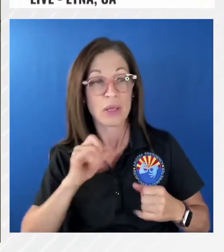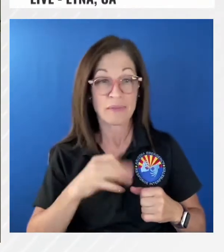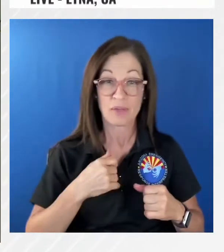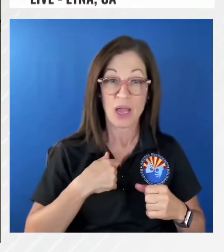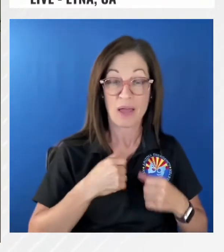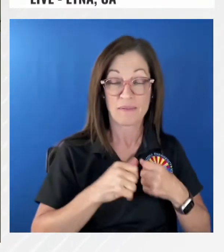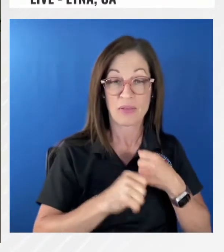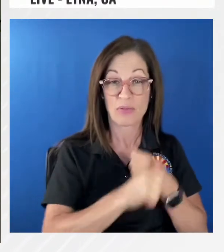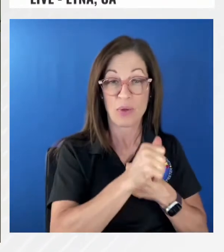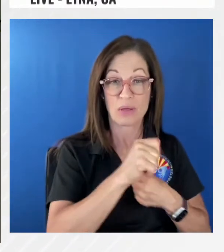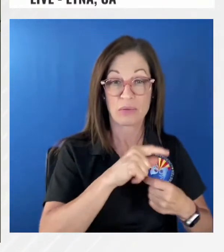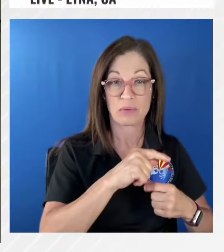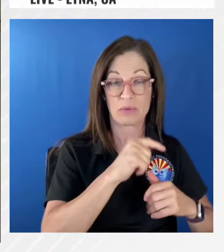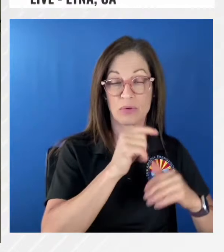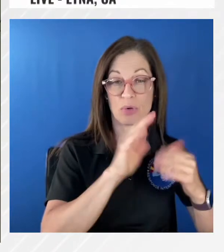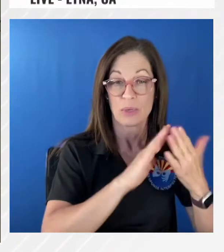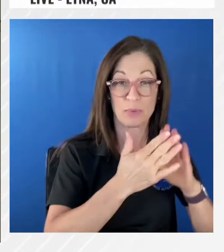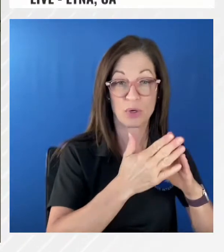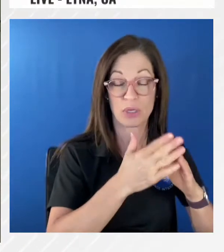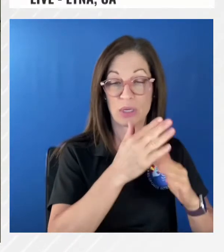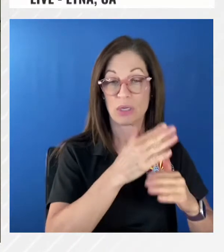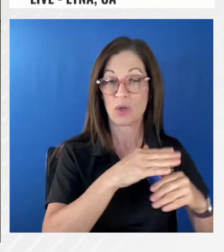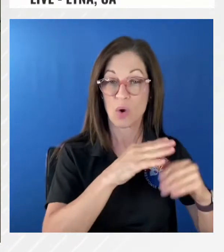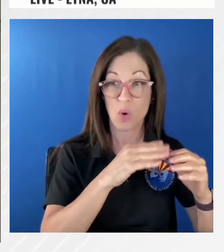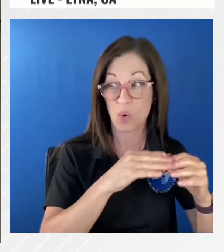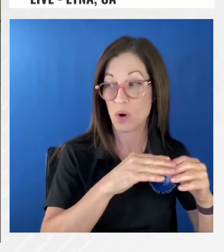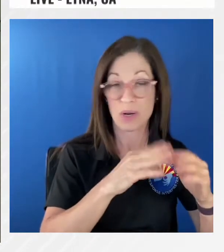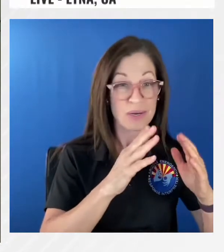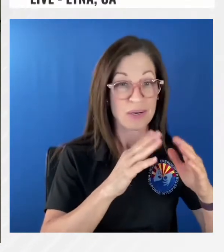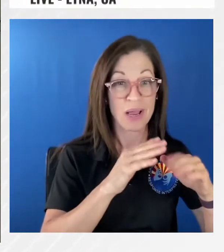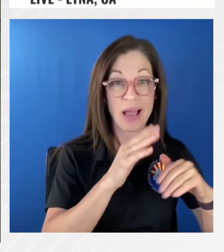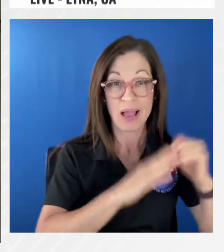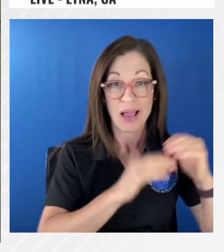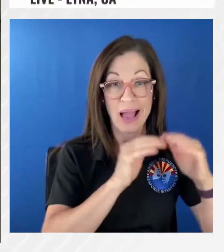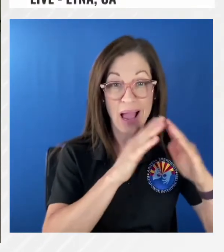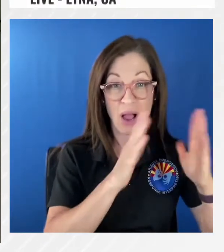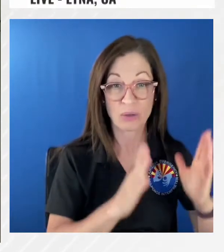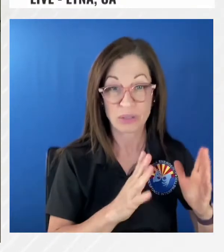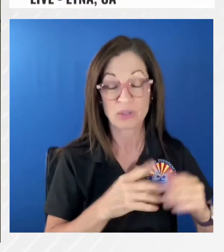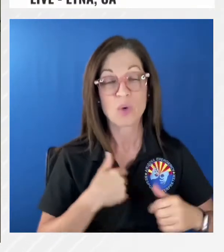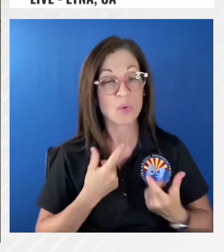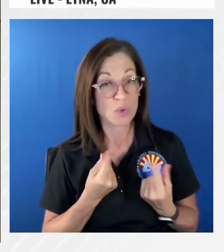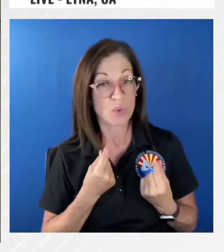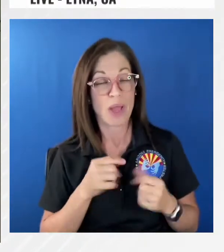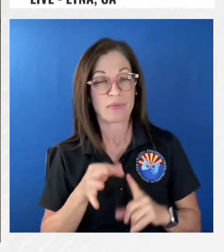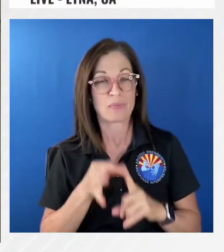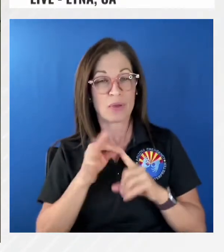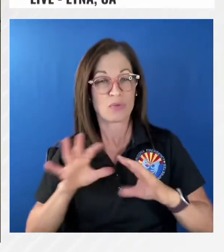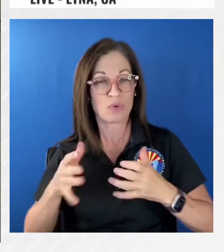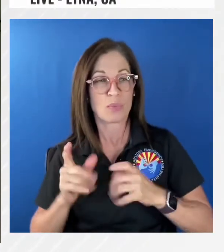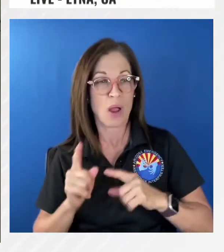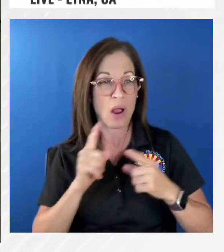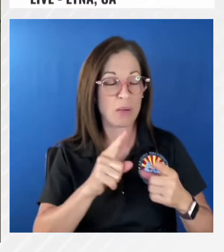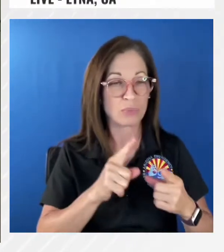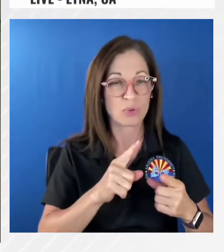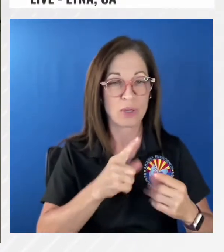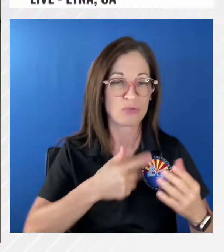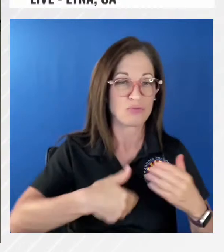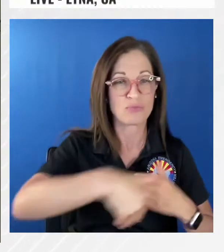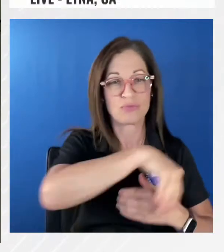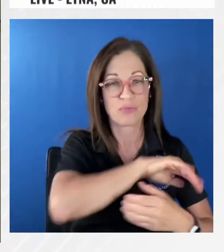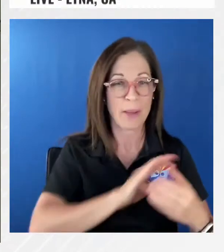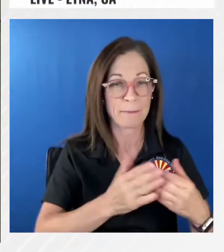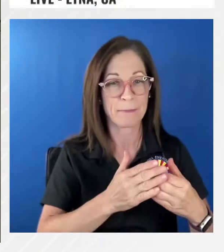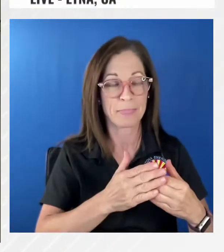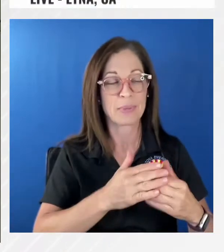in specialized fire engines to come in and prep around the structures, remove a lot of the fuel that's going to carry fire to the